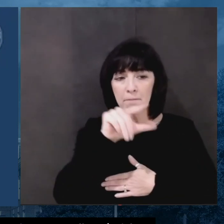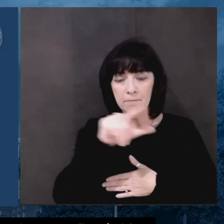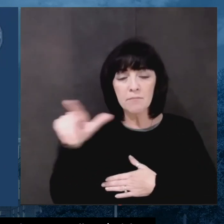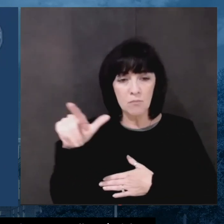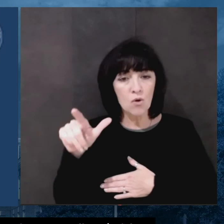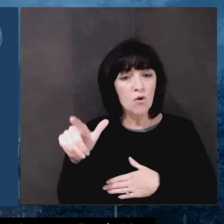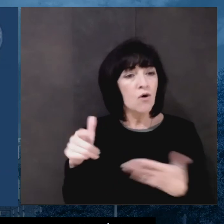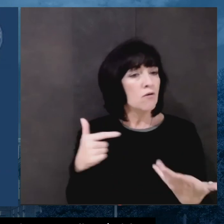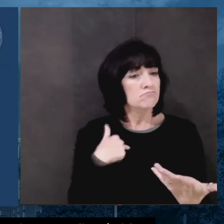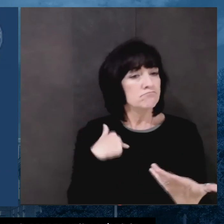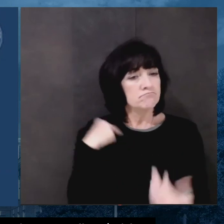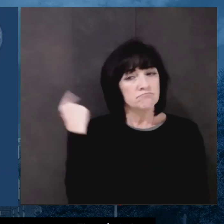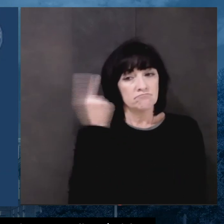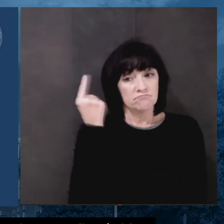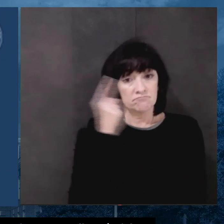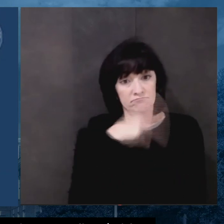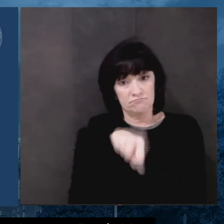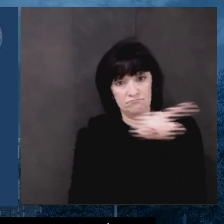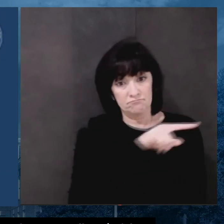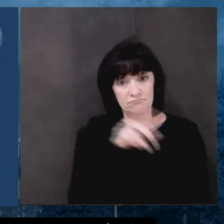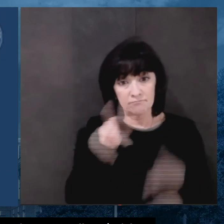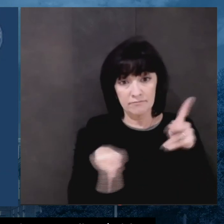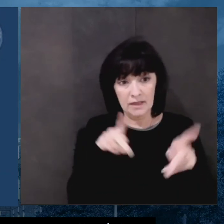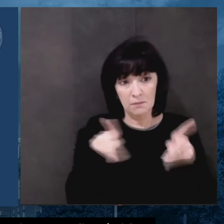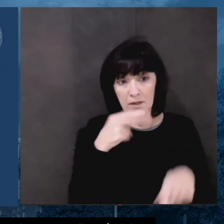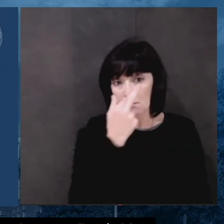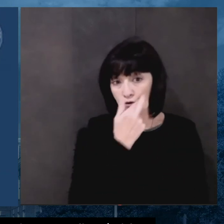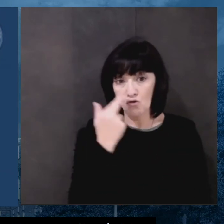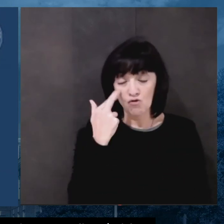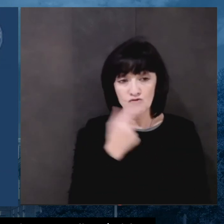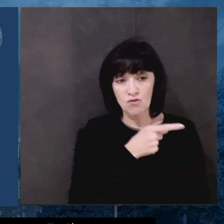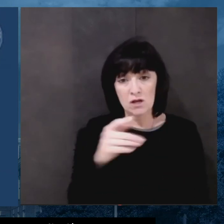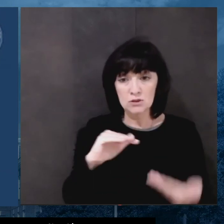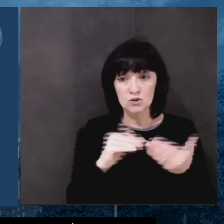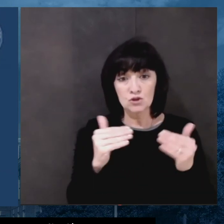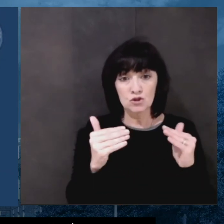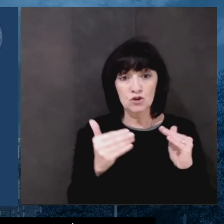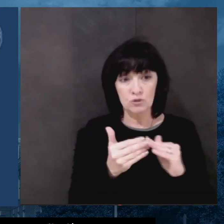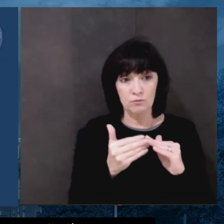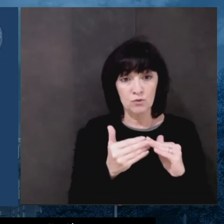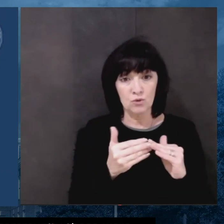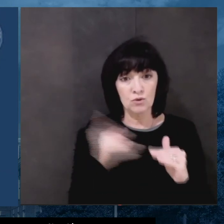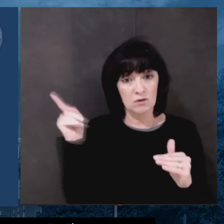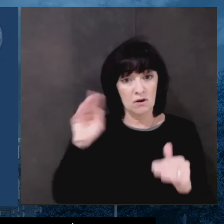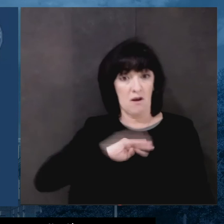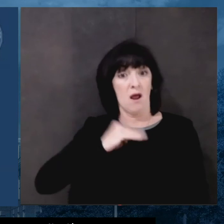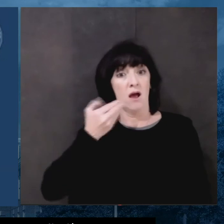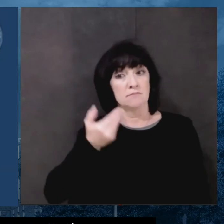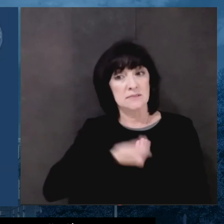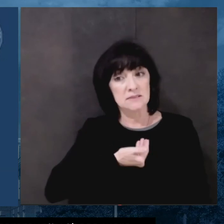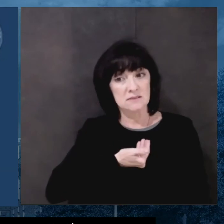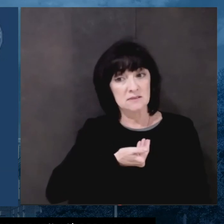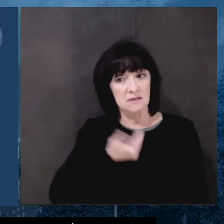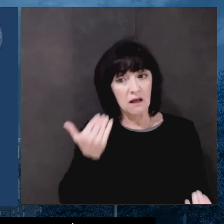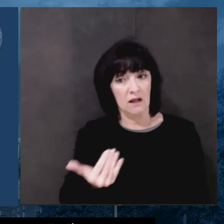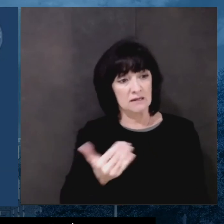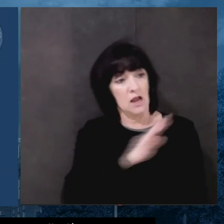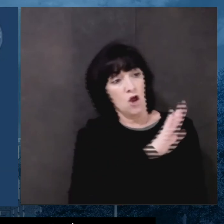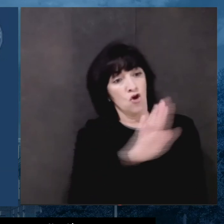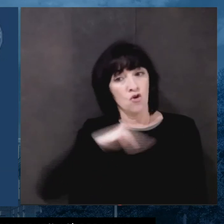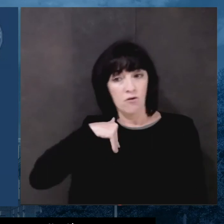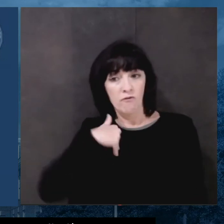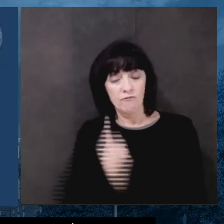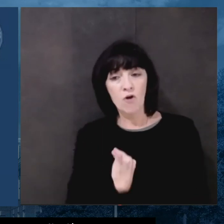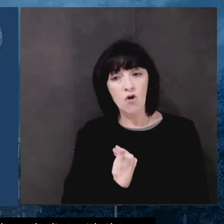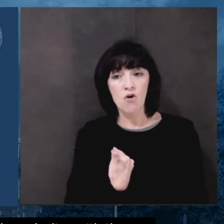community who were upset that something like that was able to take place while they're dealing with this 30% capacity limit